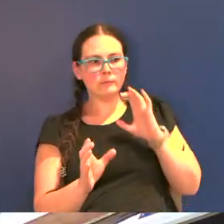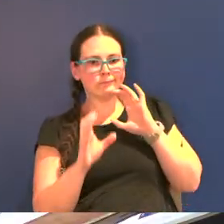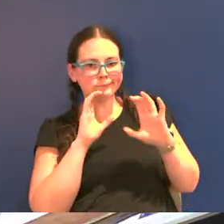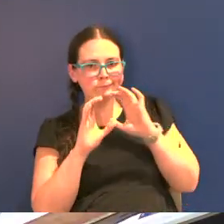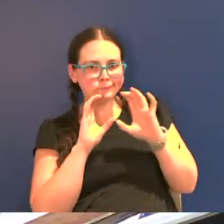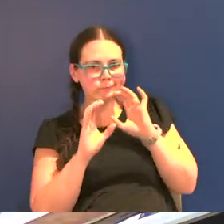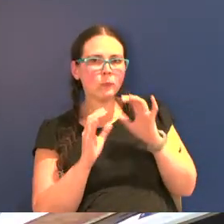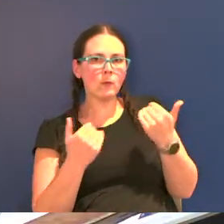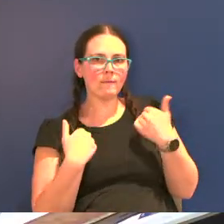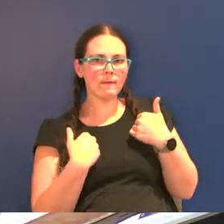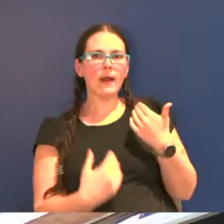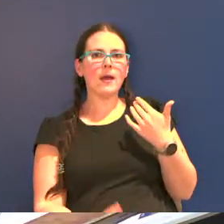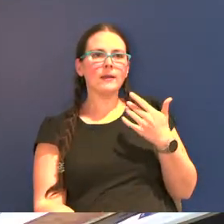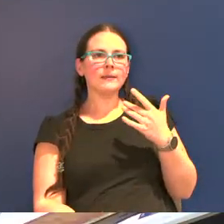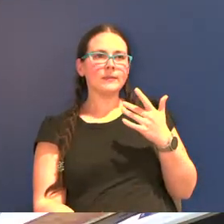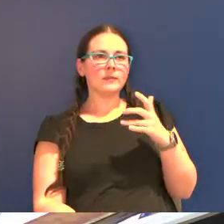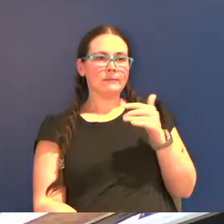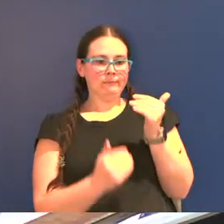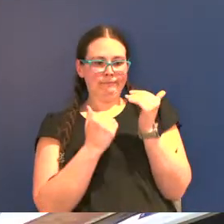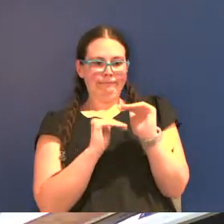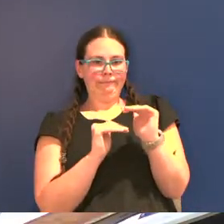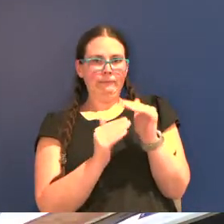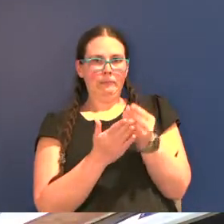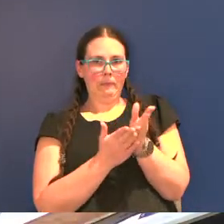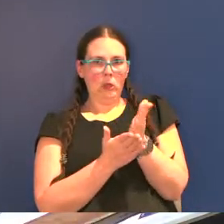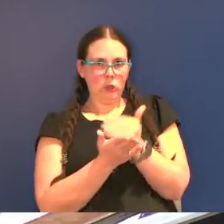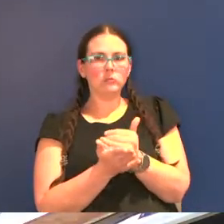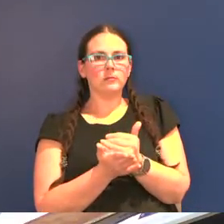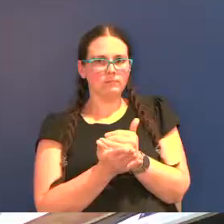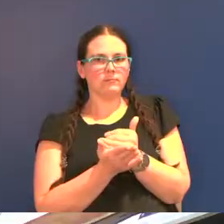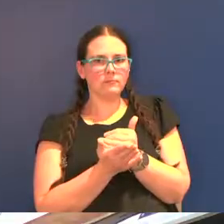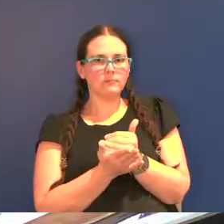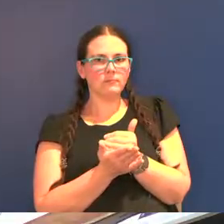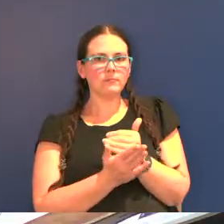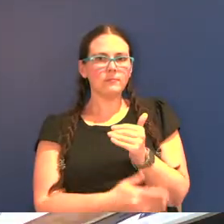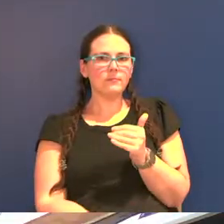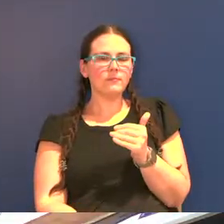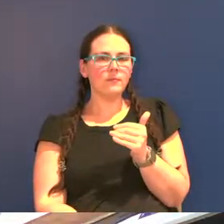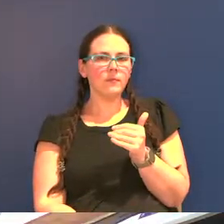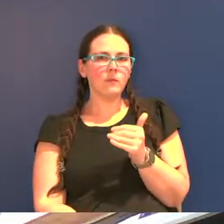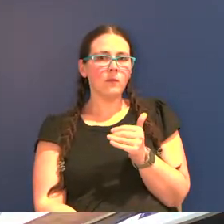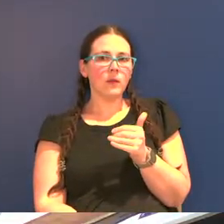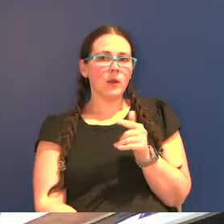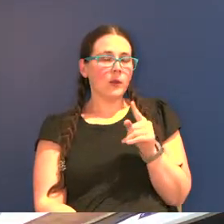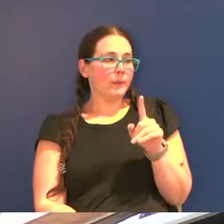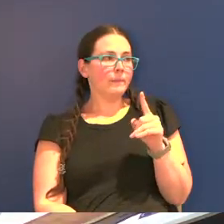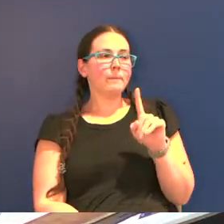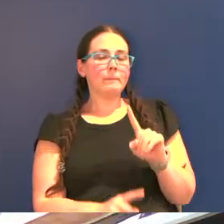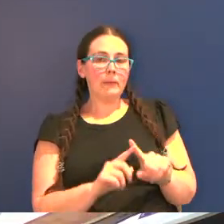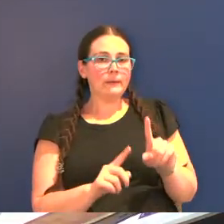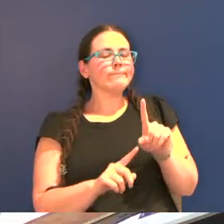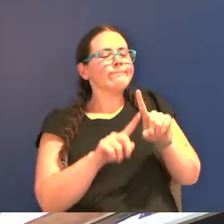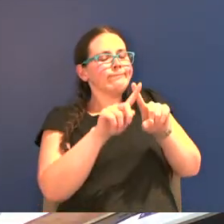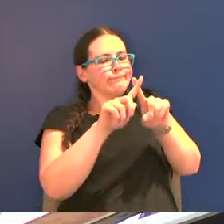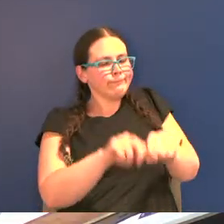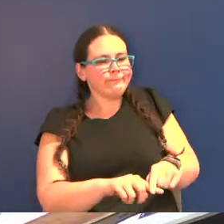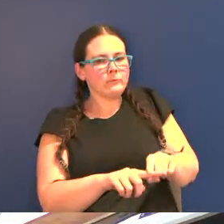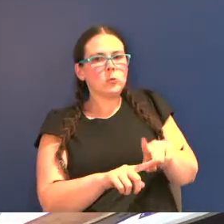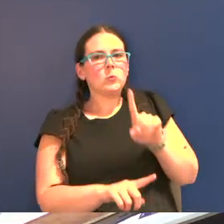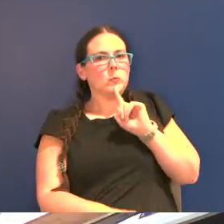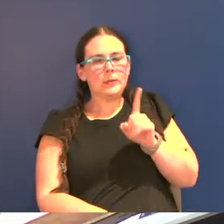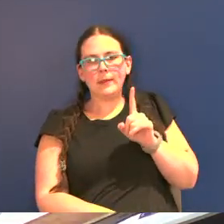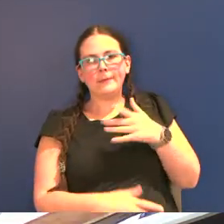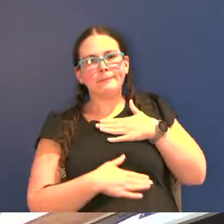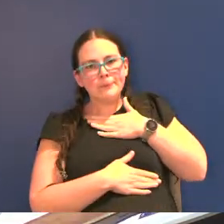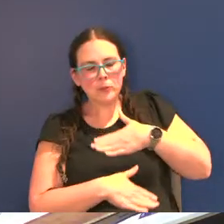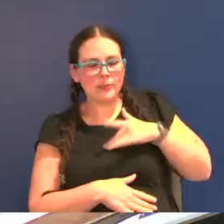This was a pretty tight budget this year, and we do. I echo what Dr. Adams said. 100% rely and appreciate all of you contractors